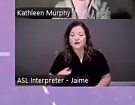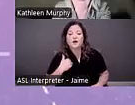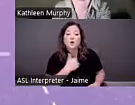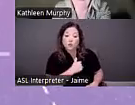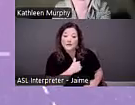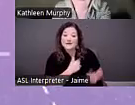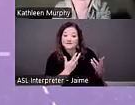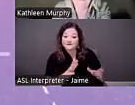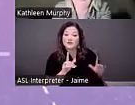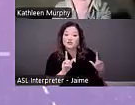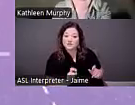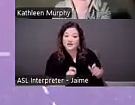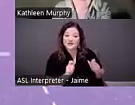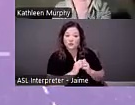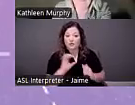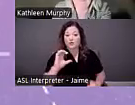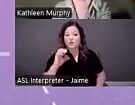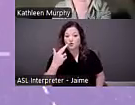Chrome, Safari,